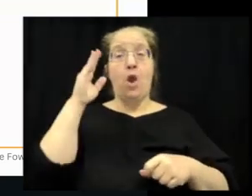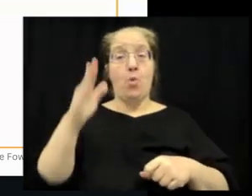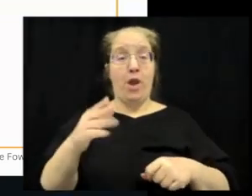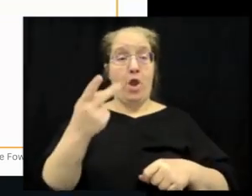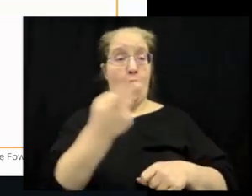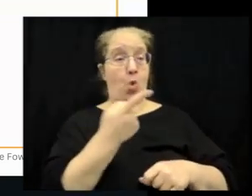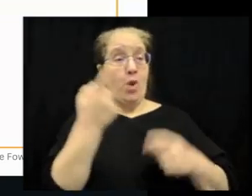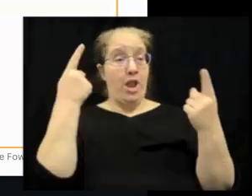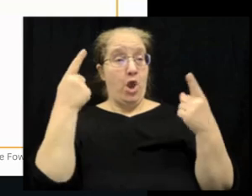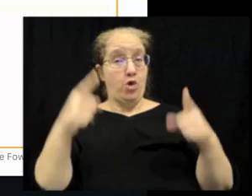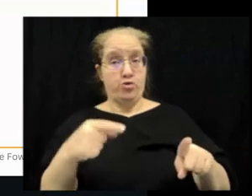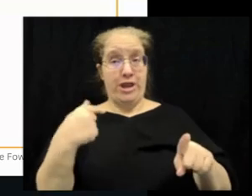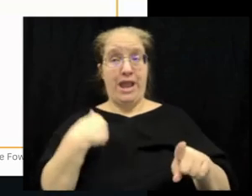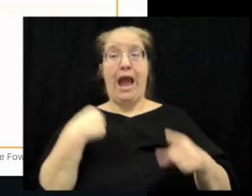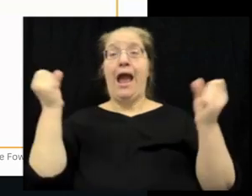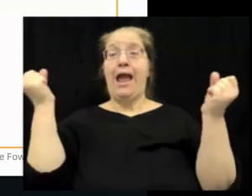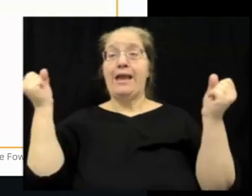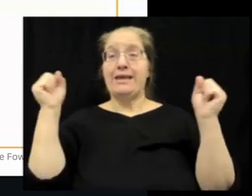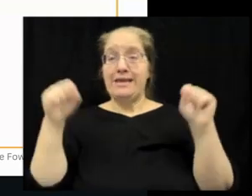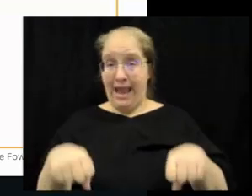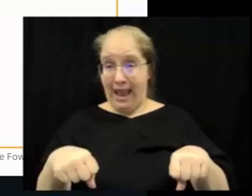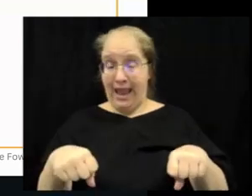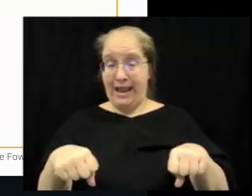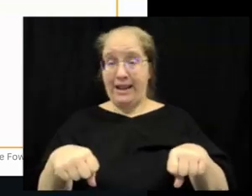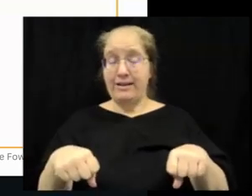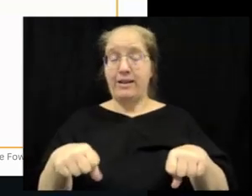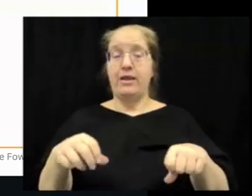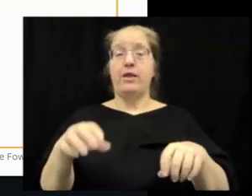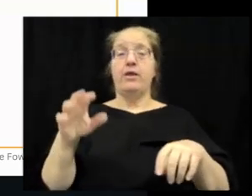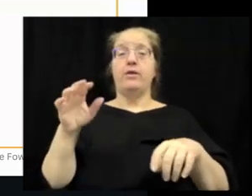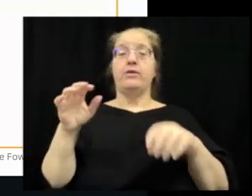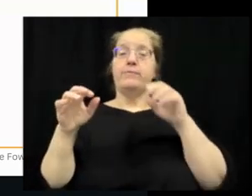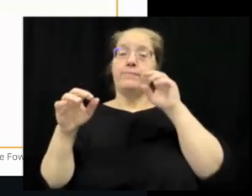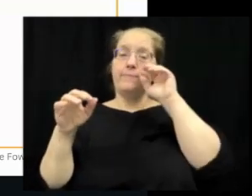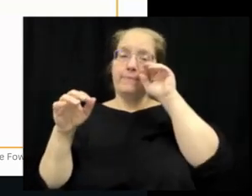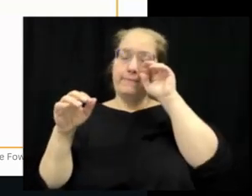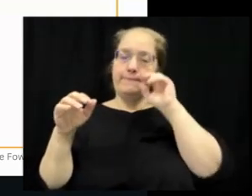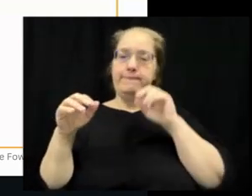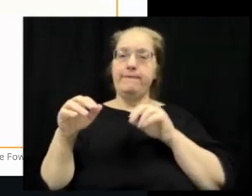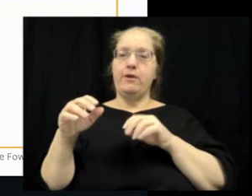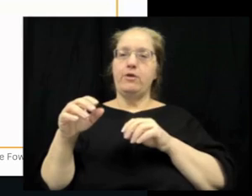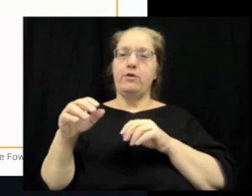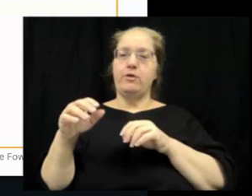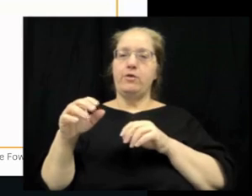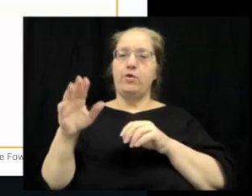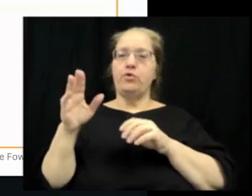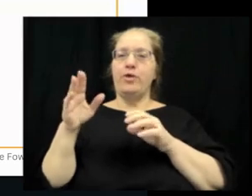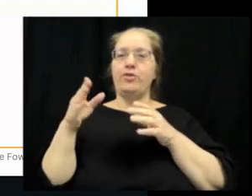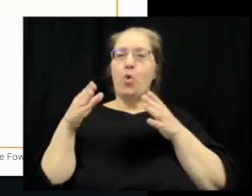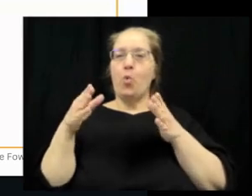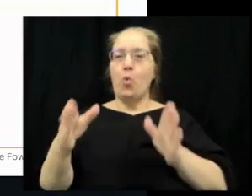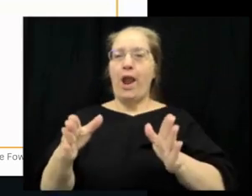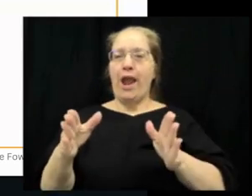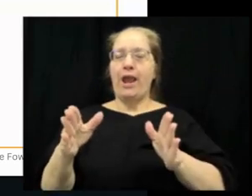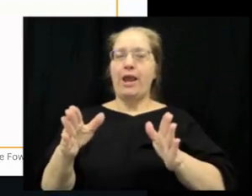can do this step. So this is a formula to just getting your child to be receptive to